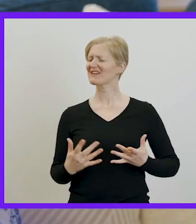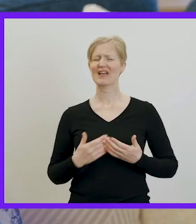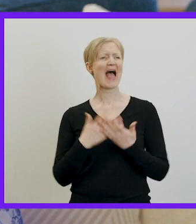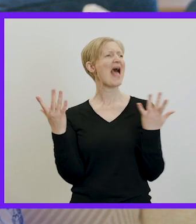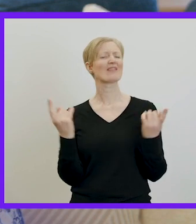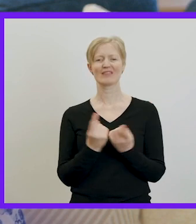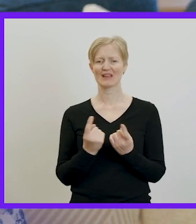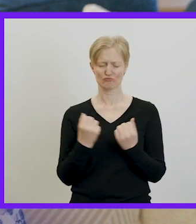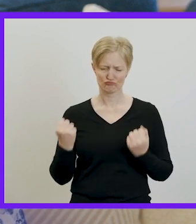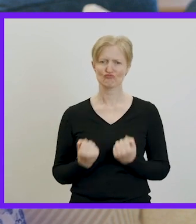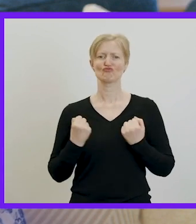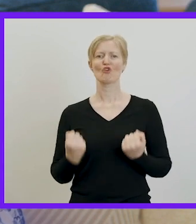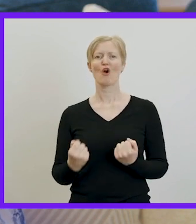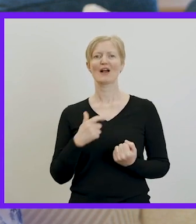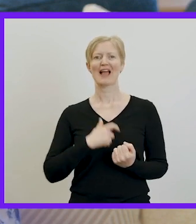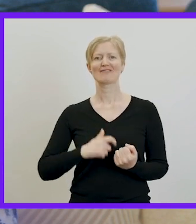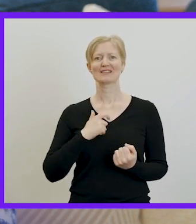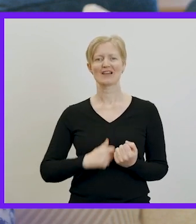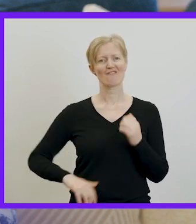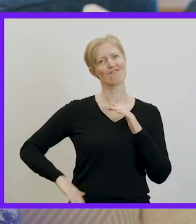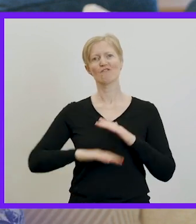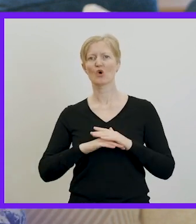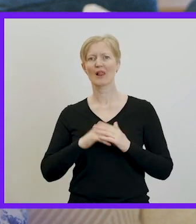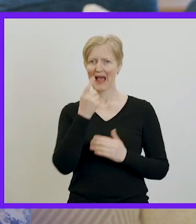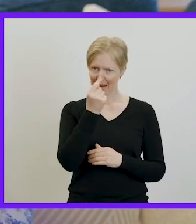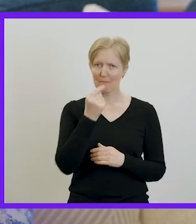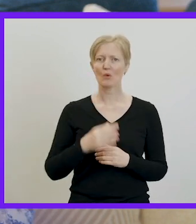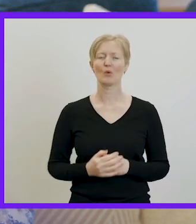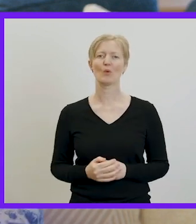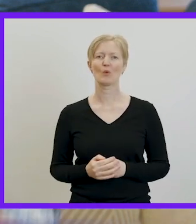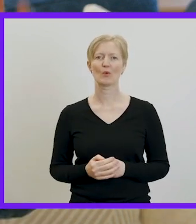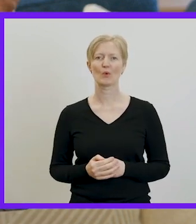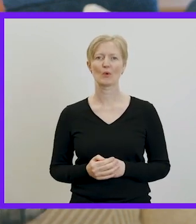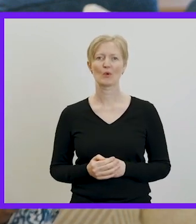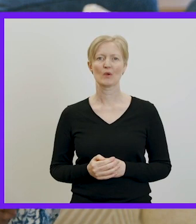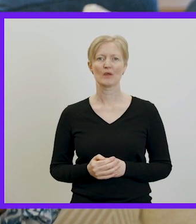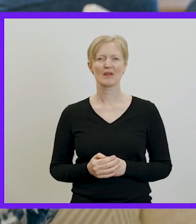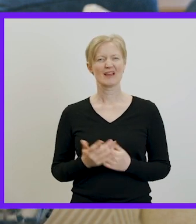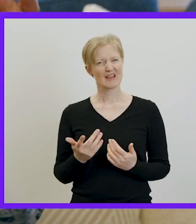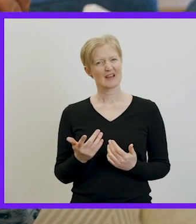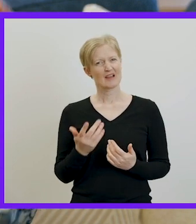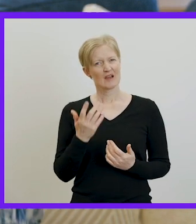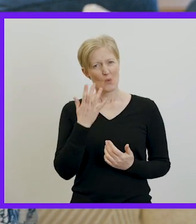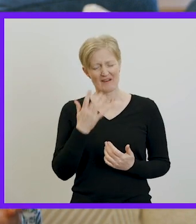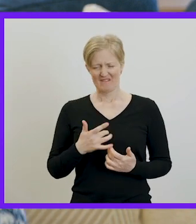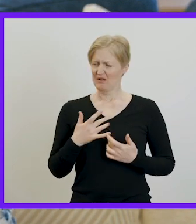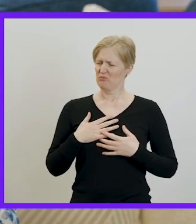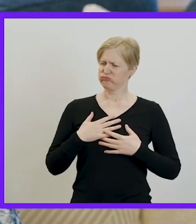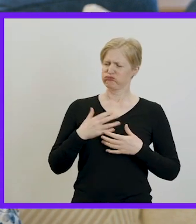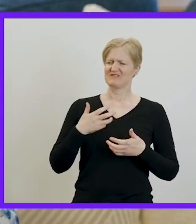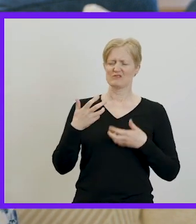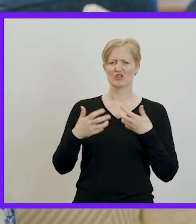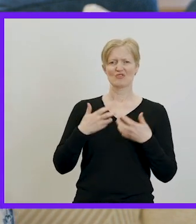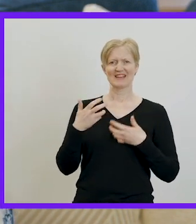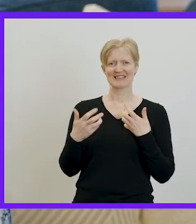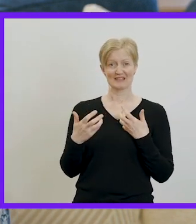for anything, strong in character, full and complete." You know, what seems like a frustration to you and